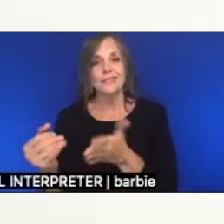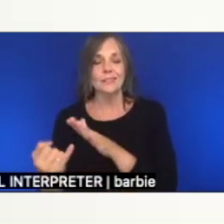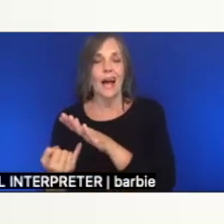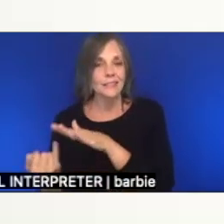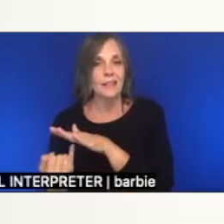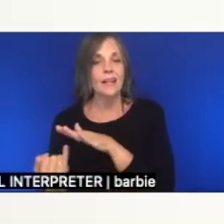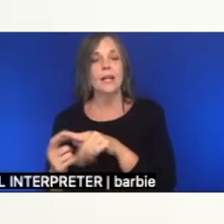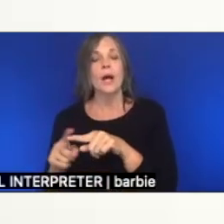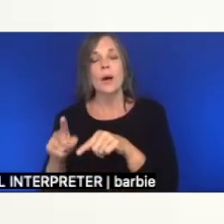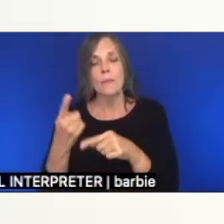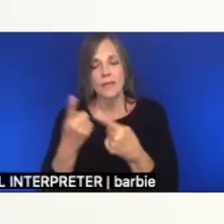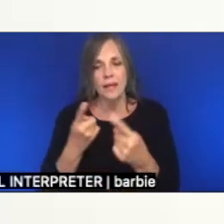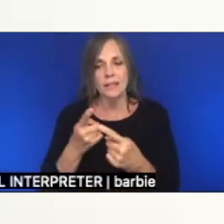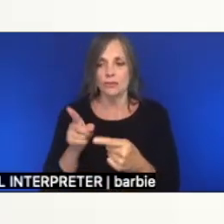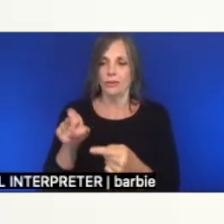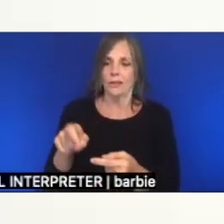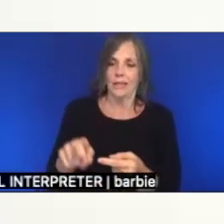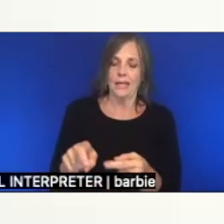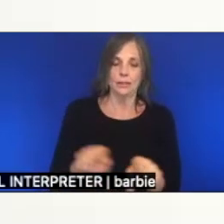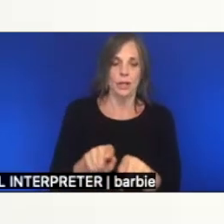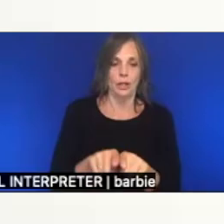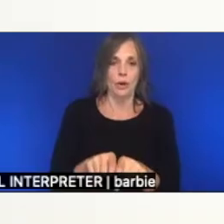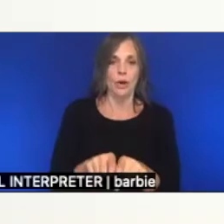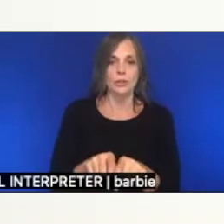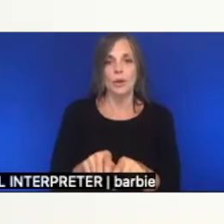they take into account the needs, and also that they